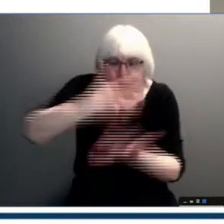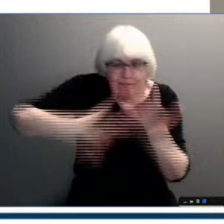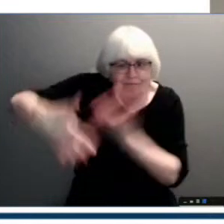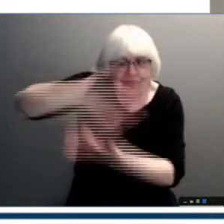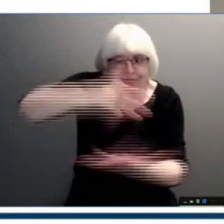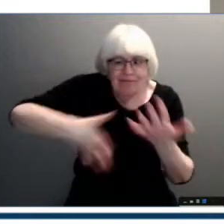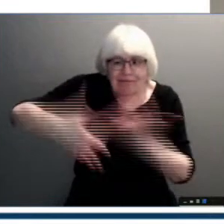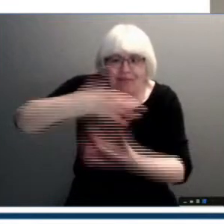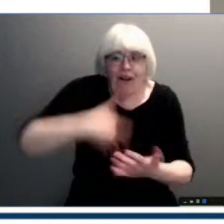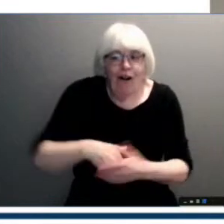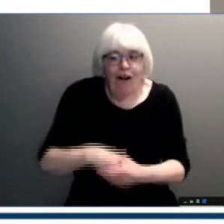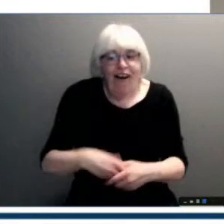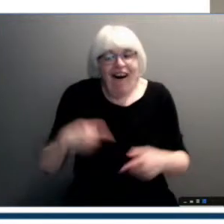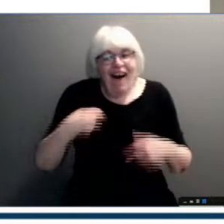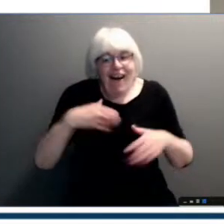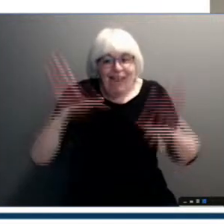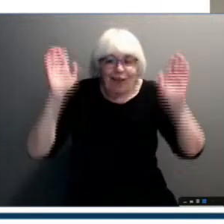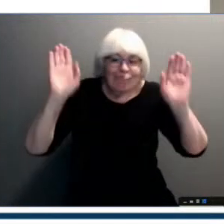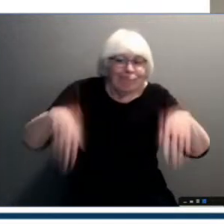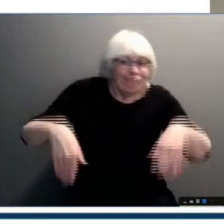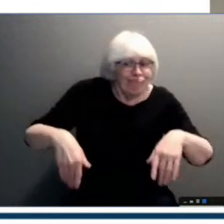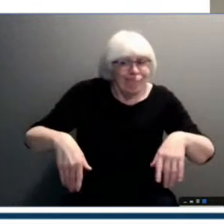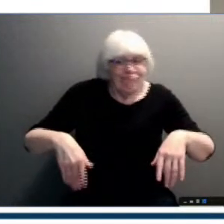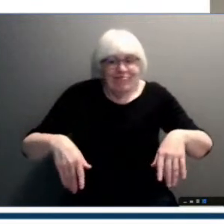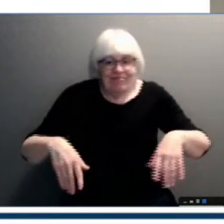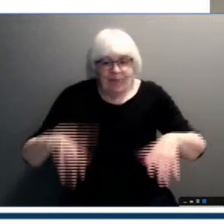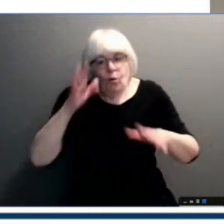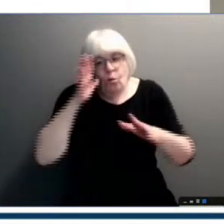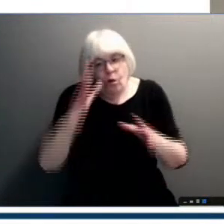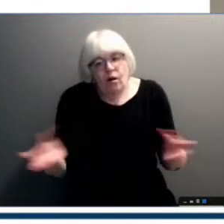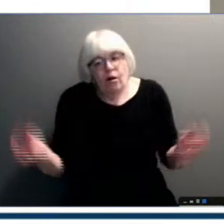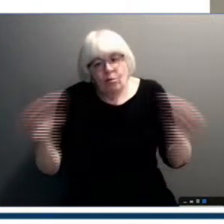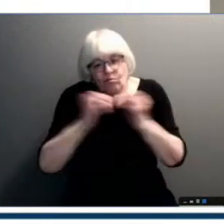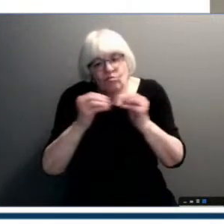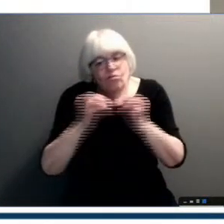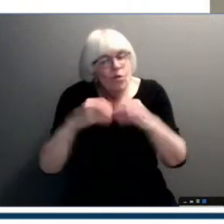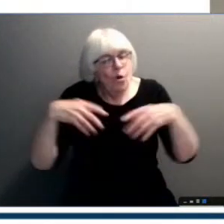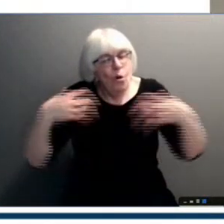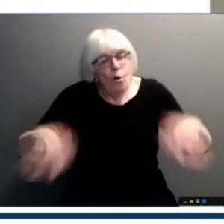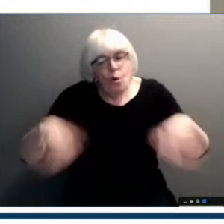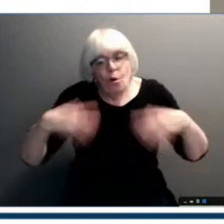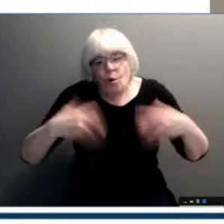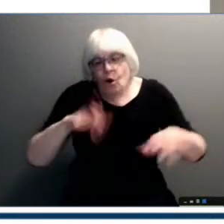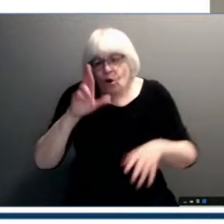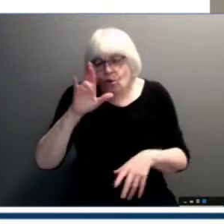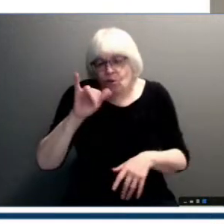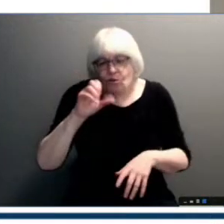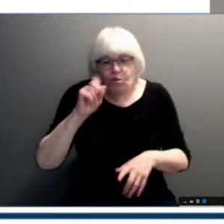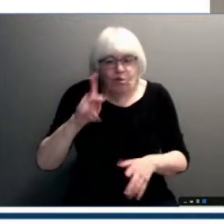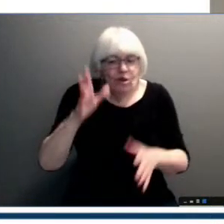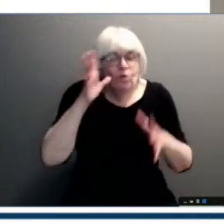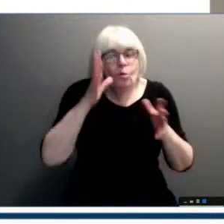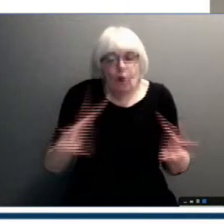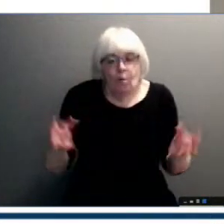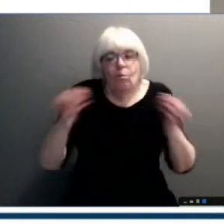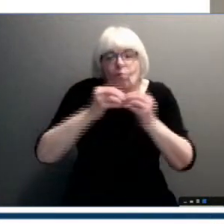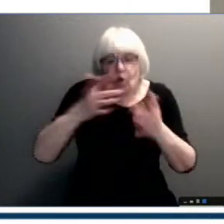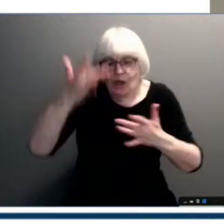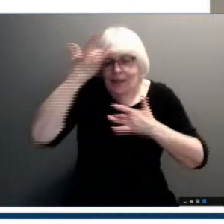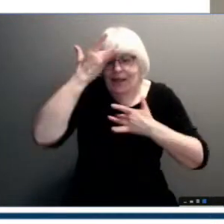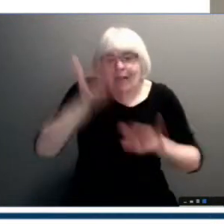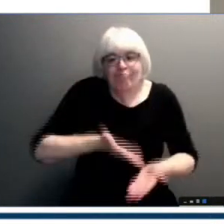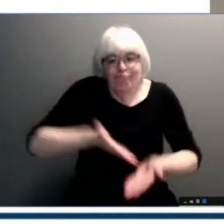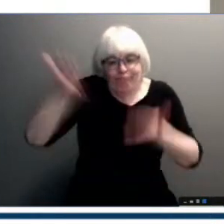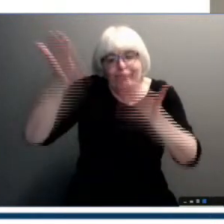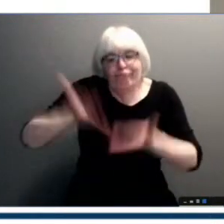put too much of a risk of putting those who are vulnerable at risk and putting our healthcare system at risk. So we're taking this balanced